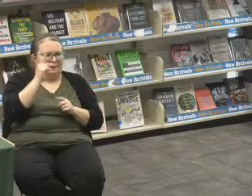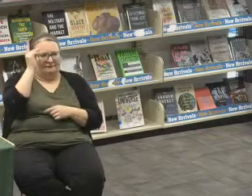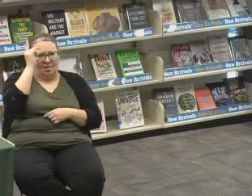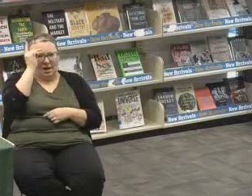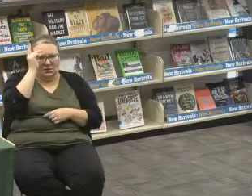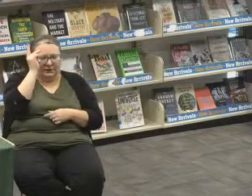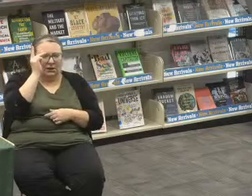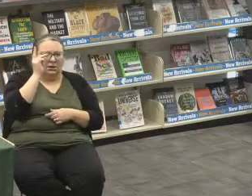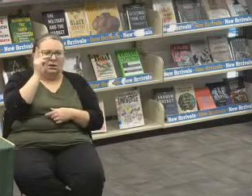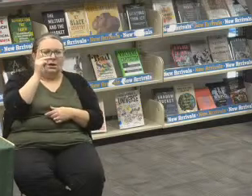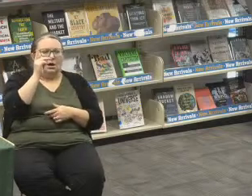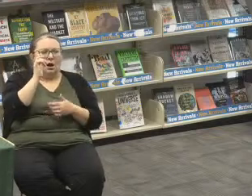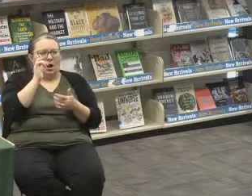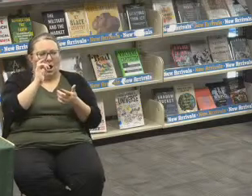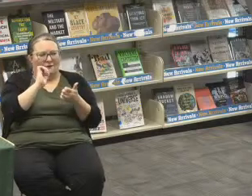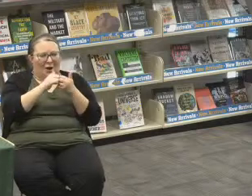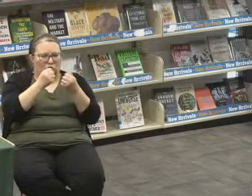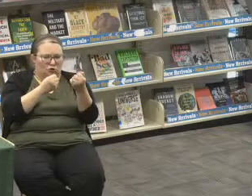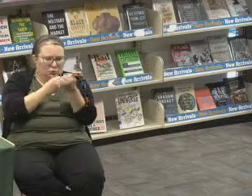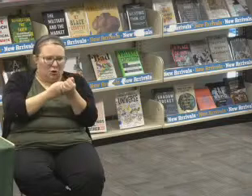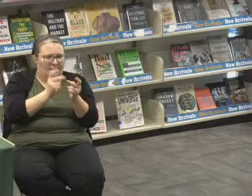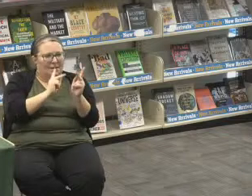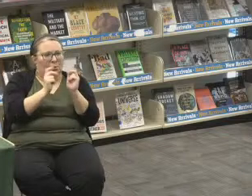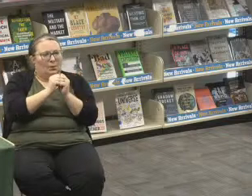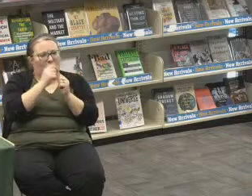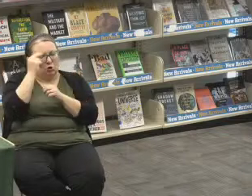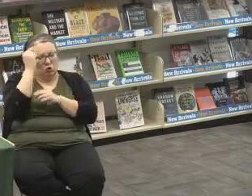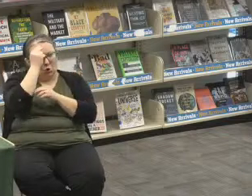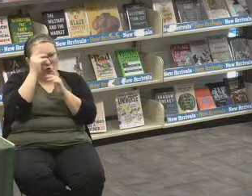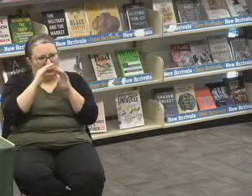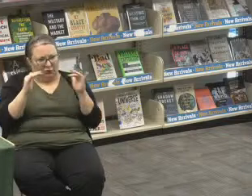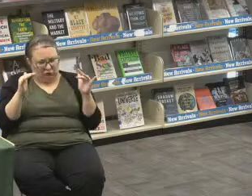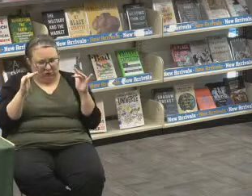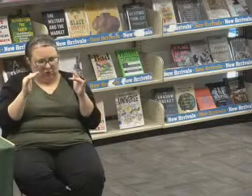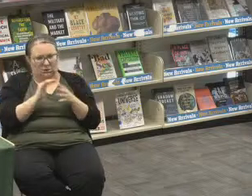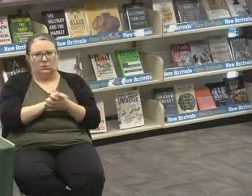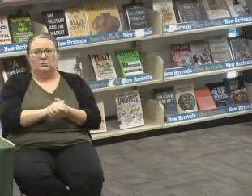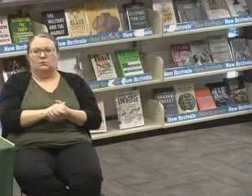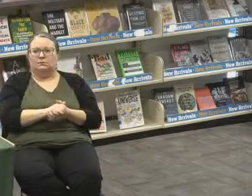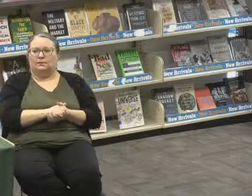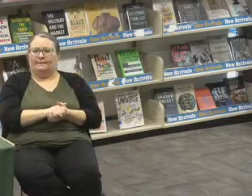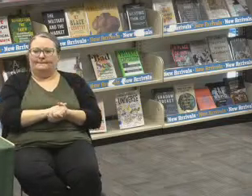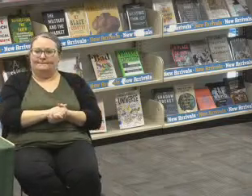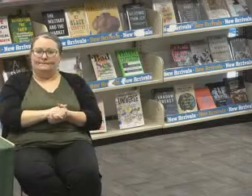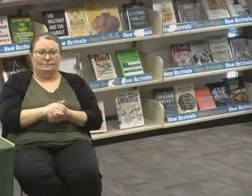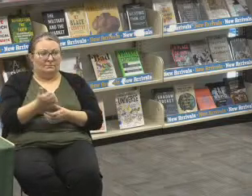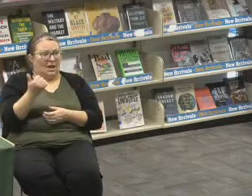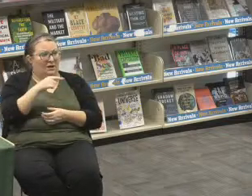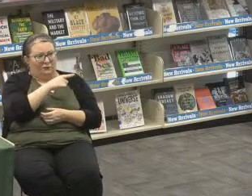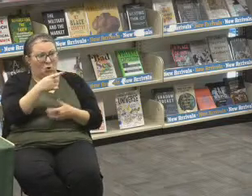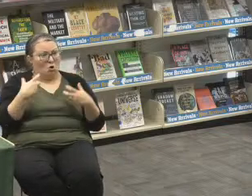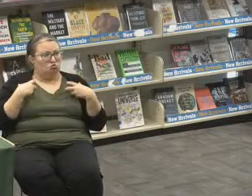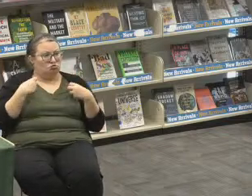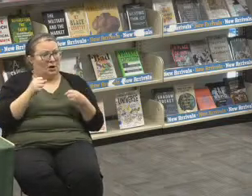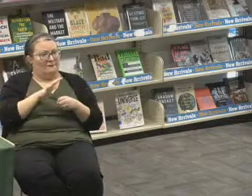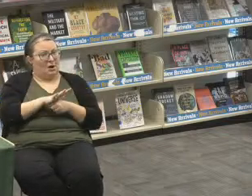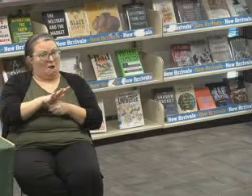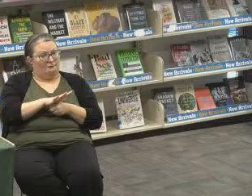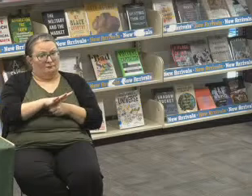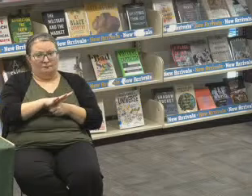philosophy of like support that you might have for neurodiverse people. And if anybody's brave, though,